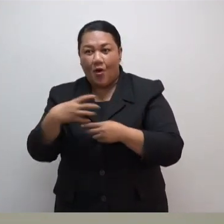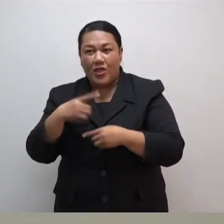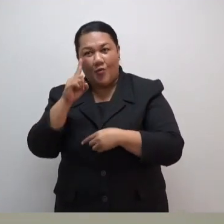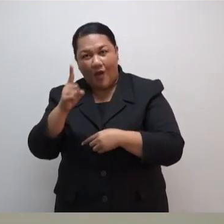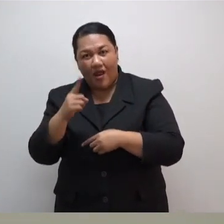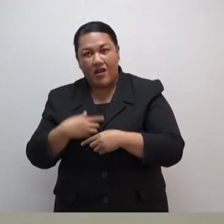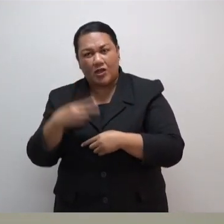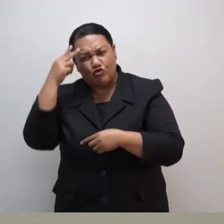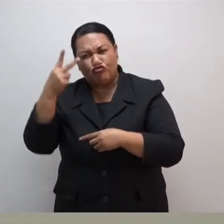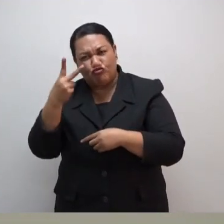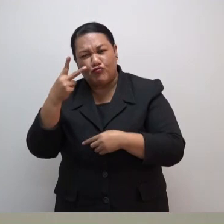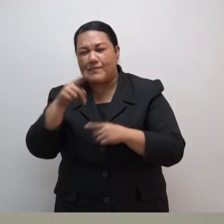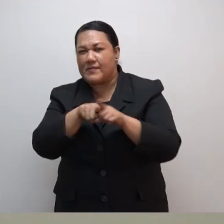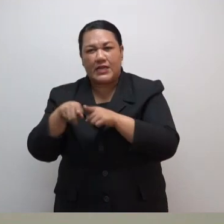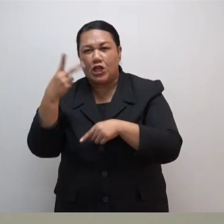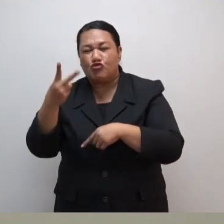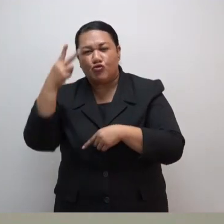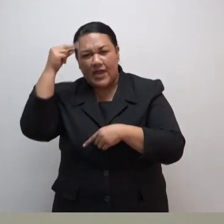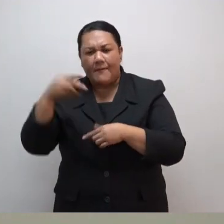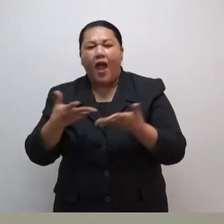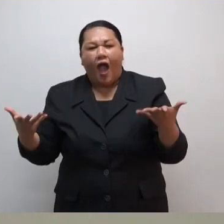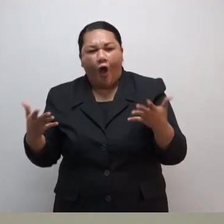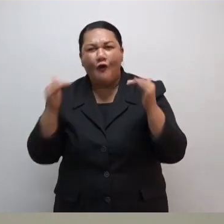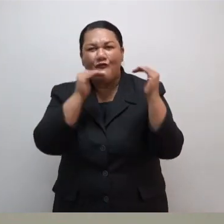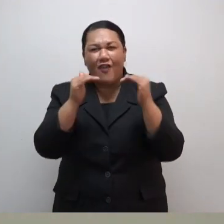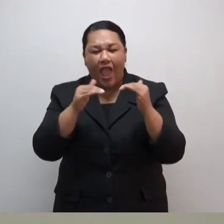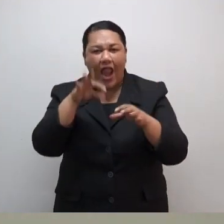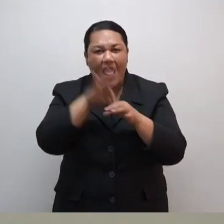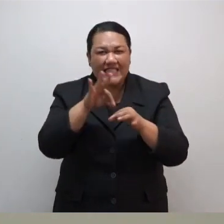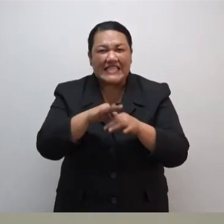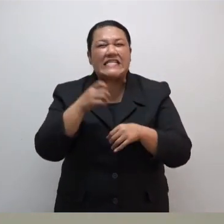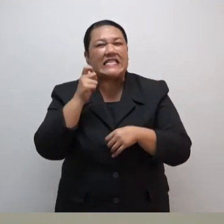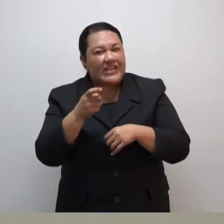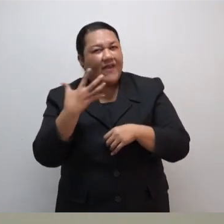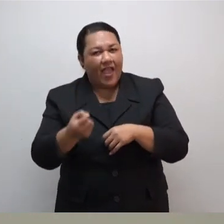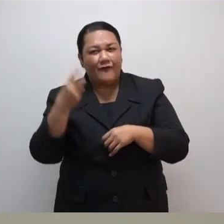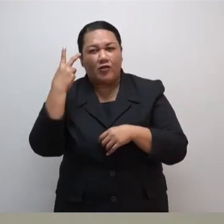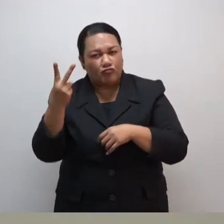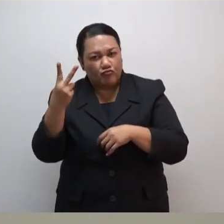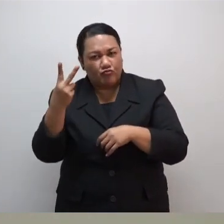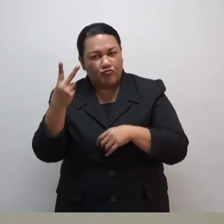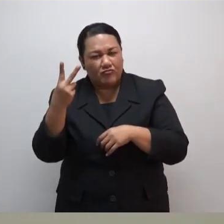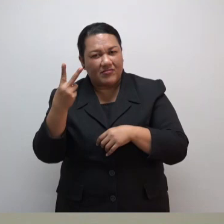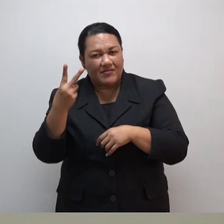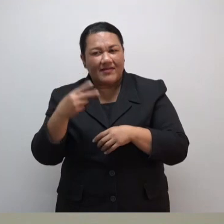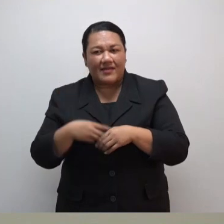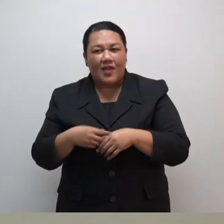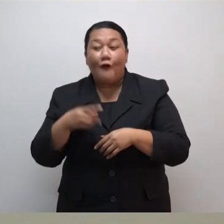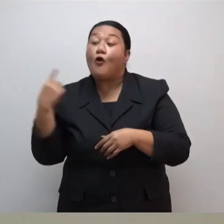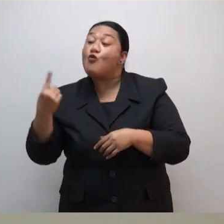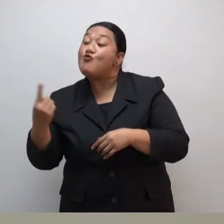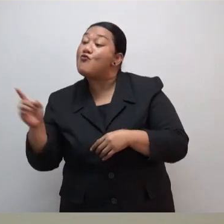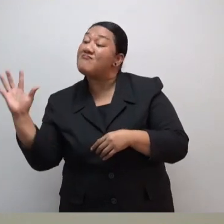How can you have fair elections if your registration of voters can be